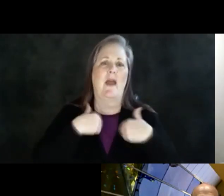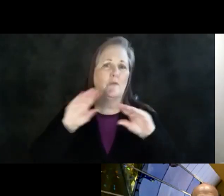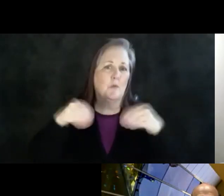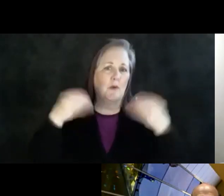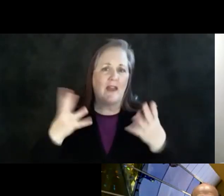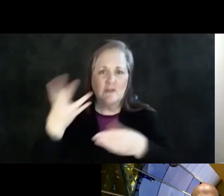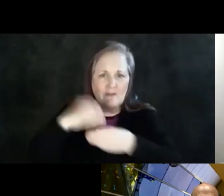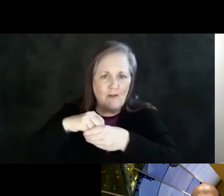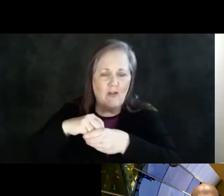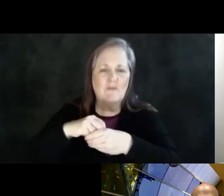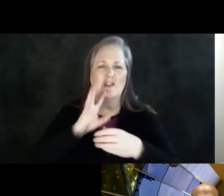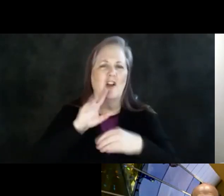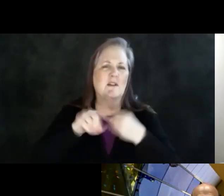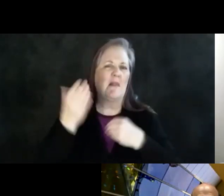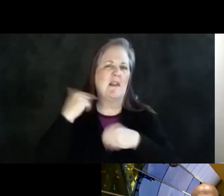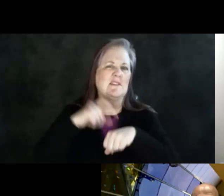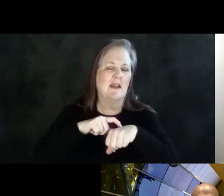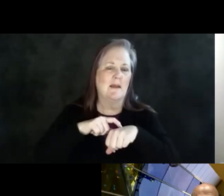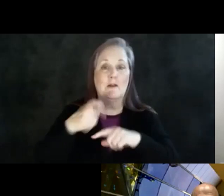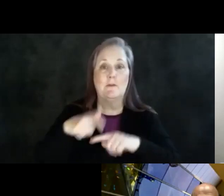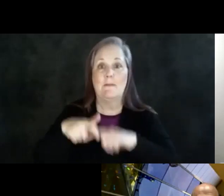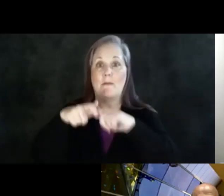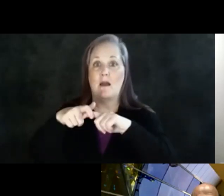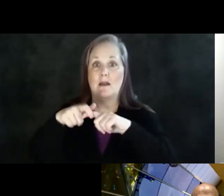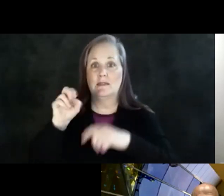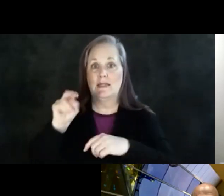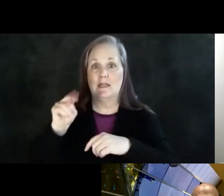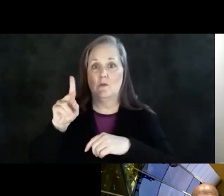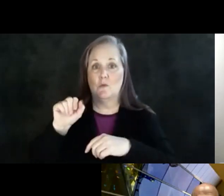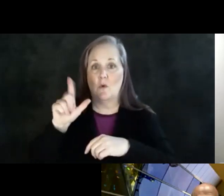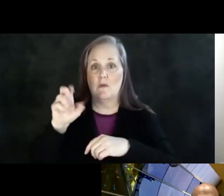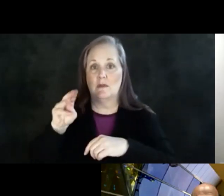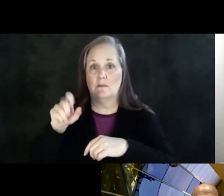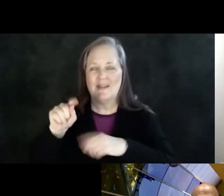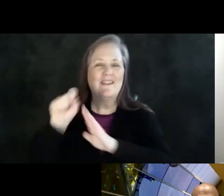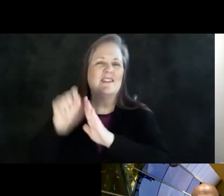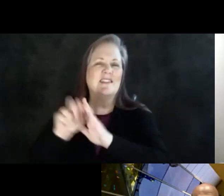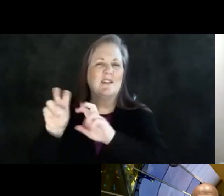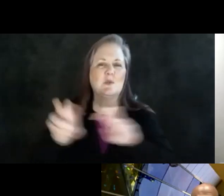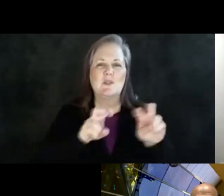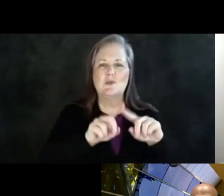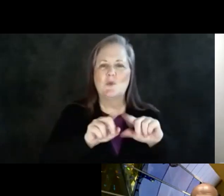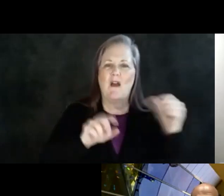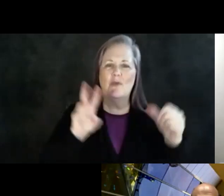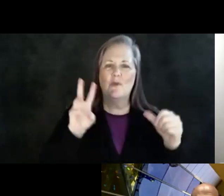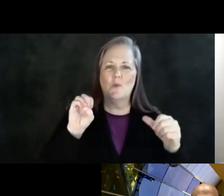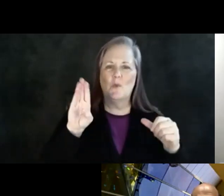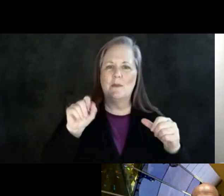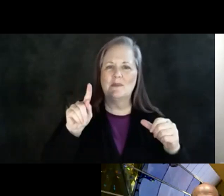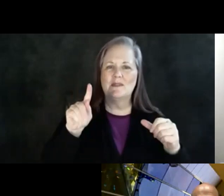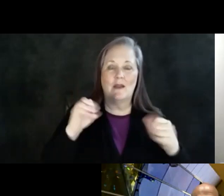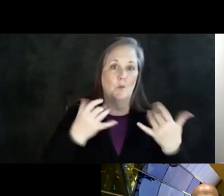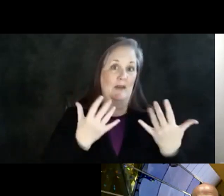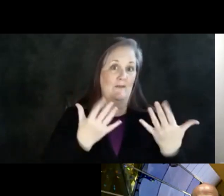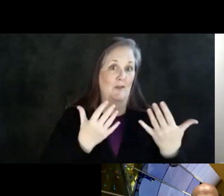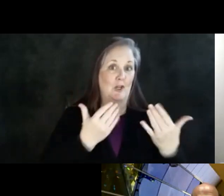last time. There has been a little pause in enrollment because the state was shifting websites, and we're still waiting for the new site to really